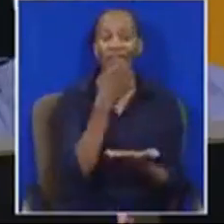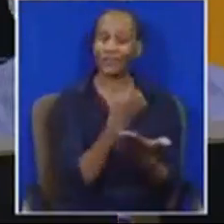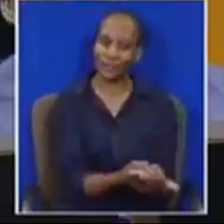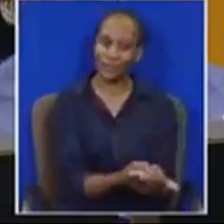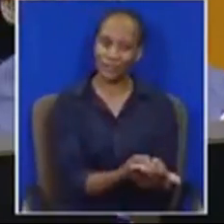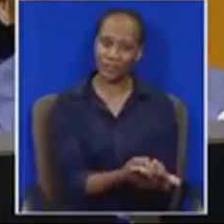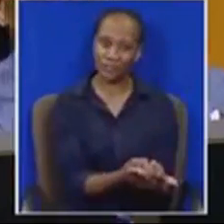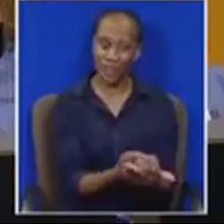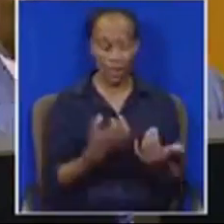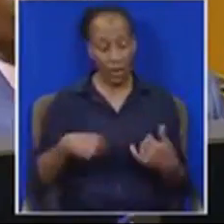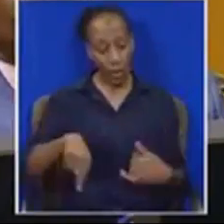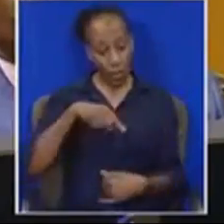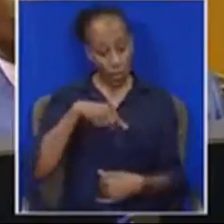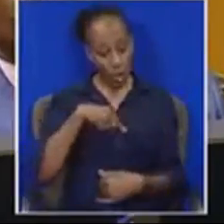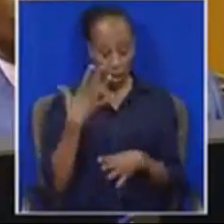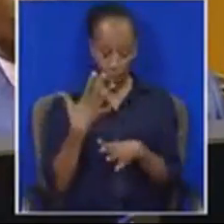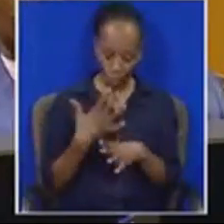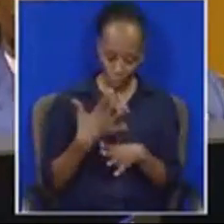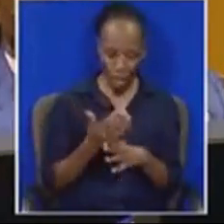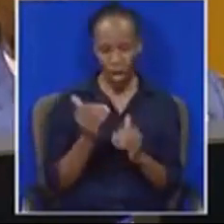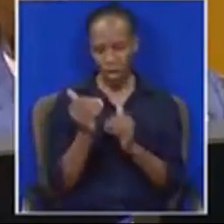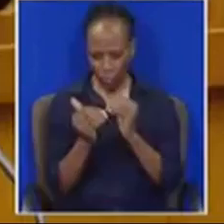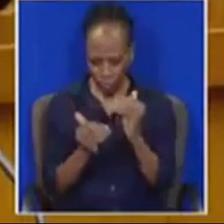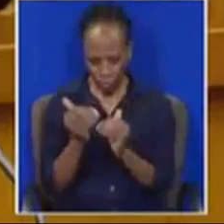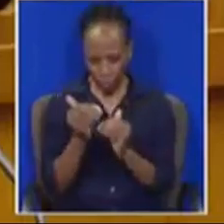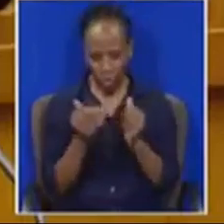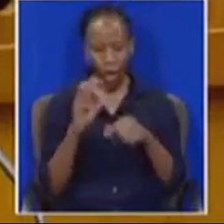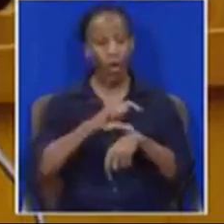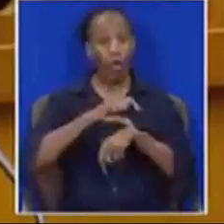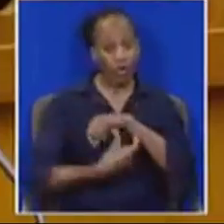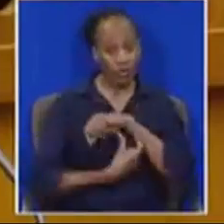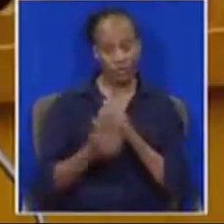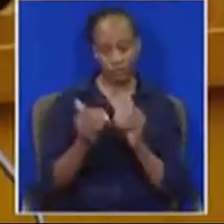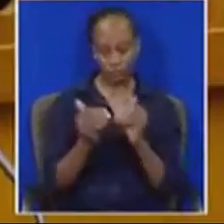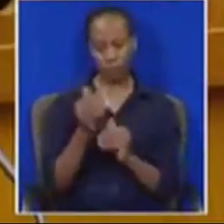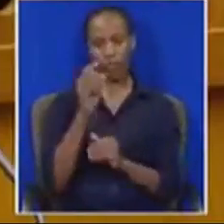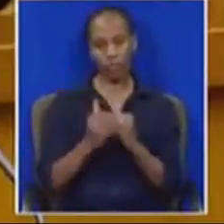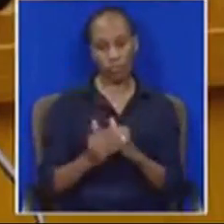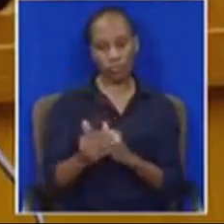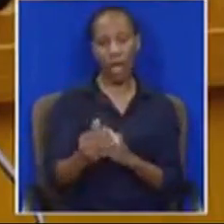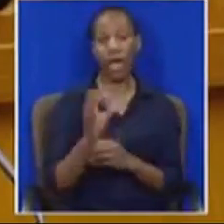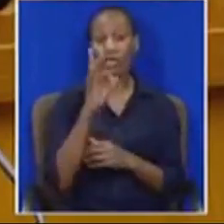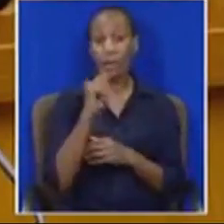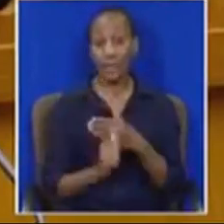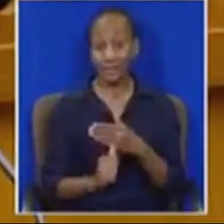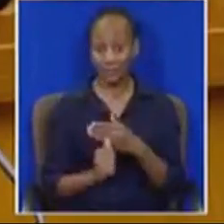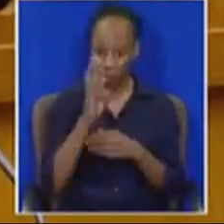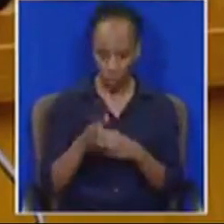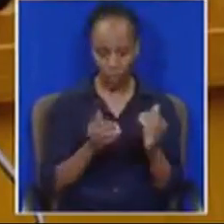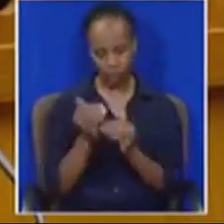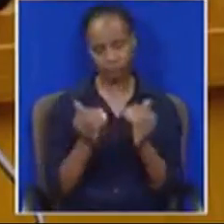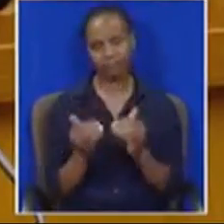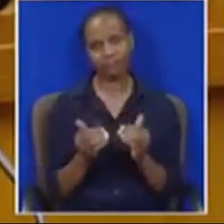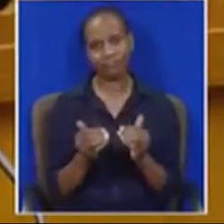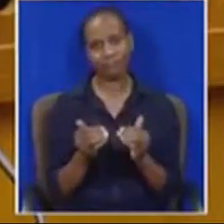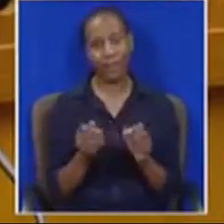end, we will organize an investment conference in the next 3 months,